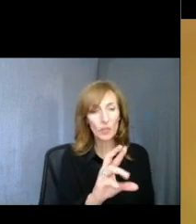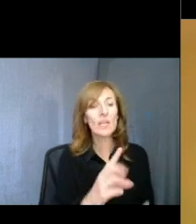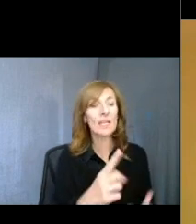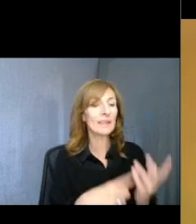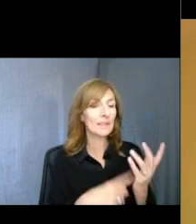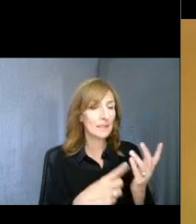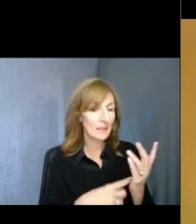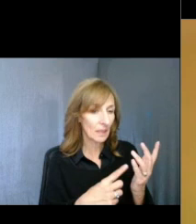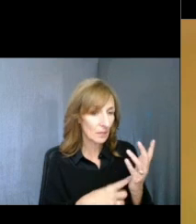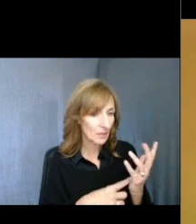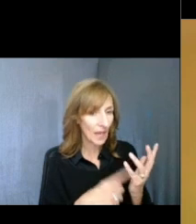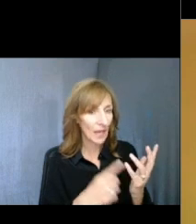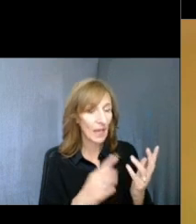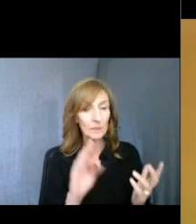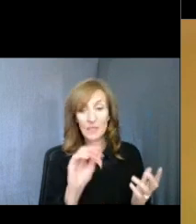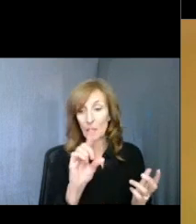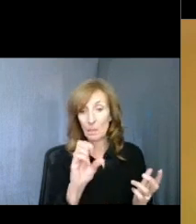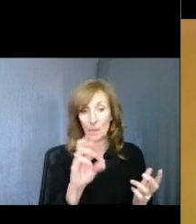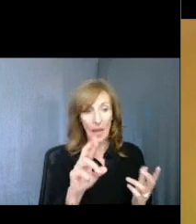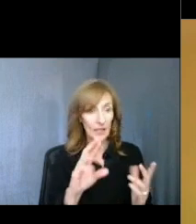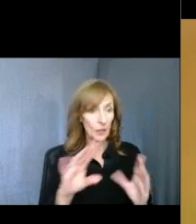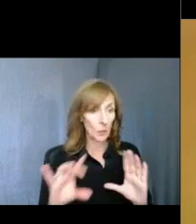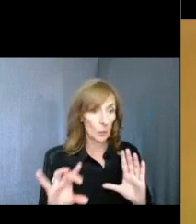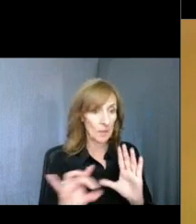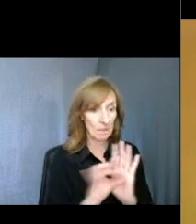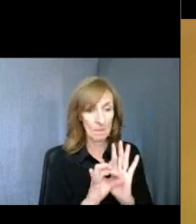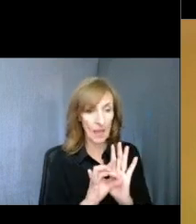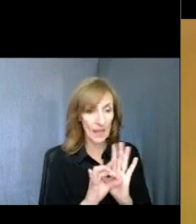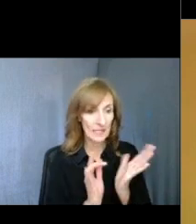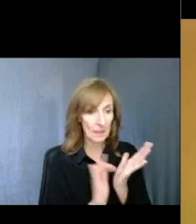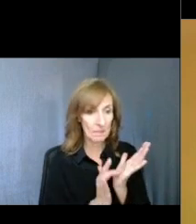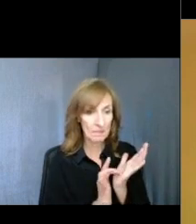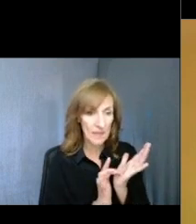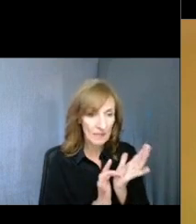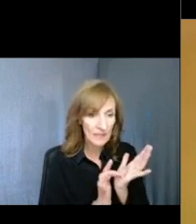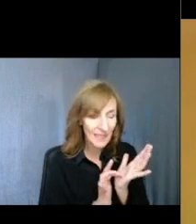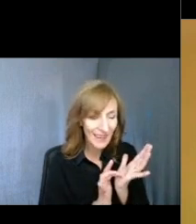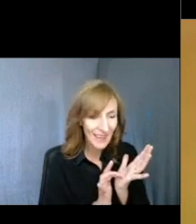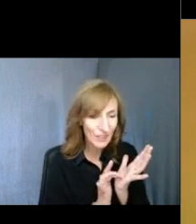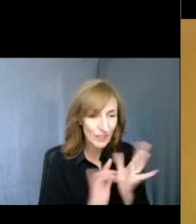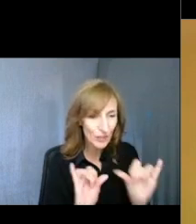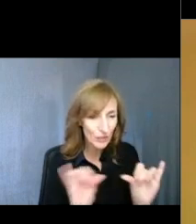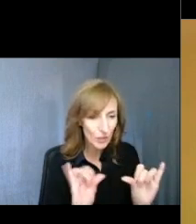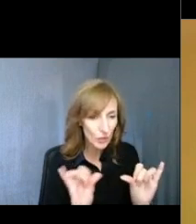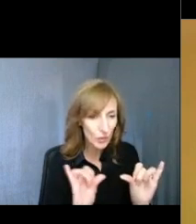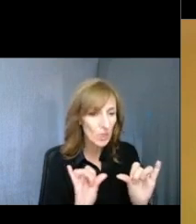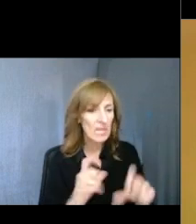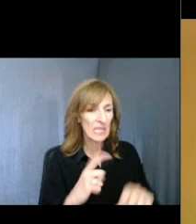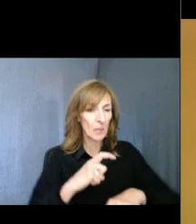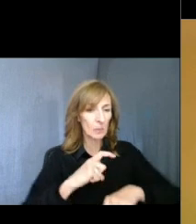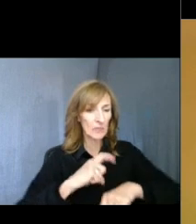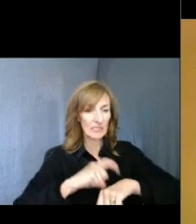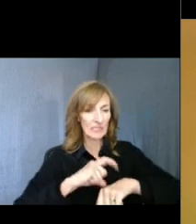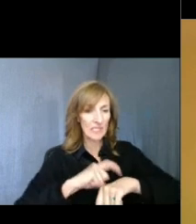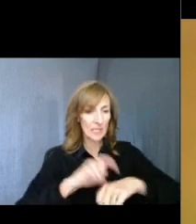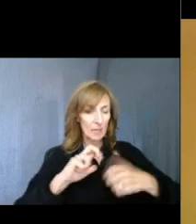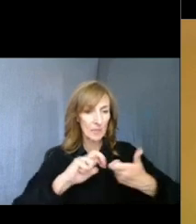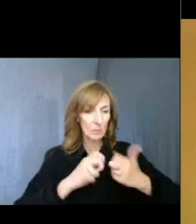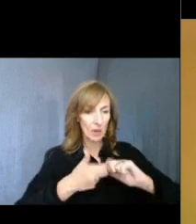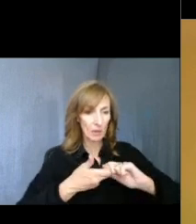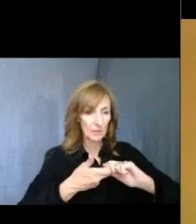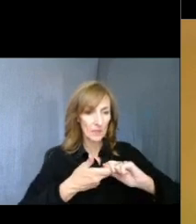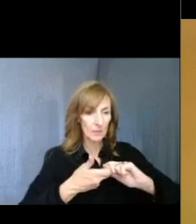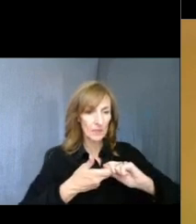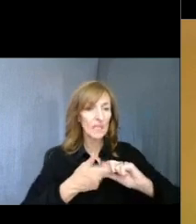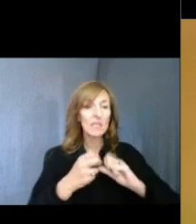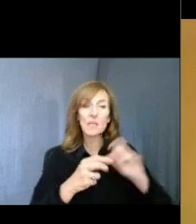same time. So there was always this timing, and there's timing issues when you give a phosphorus binder. So it's a good question. People, they are falling a